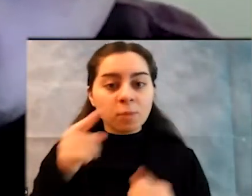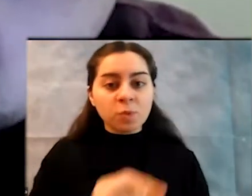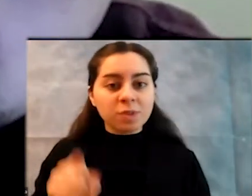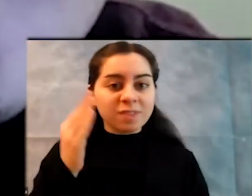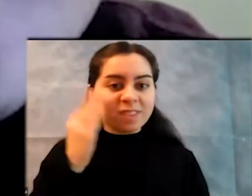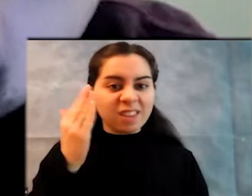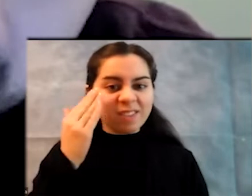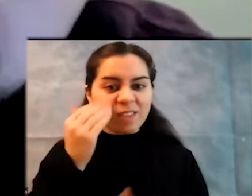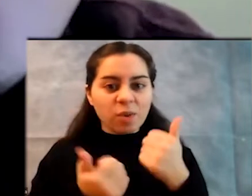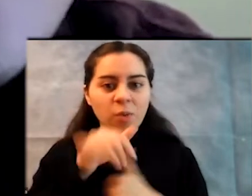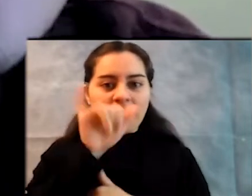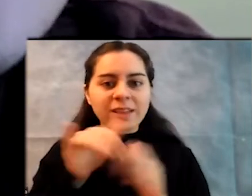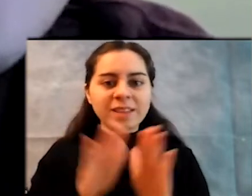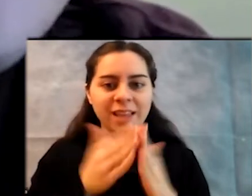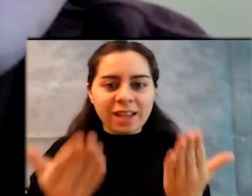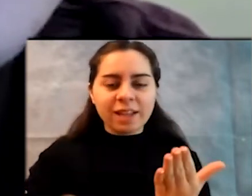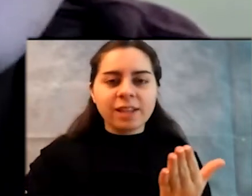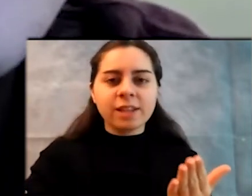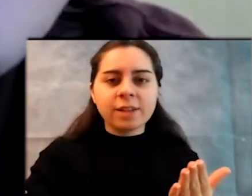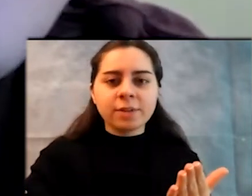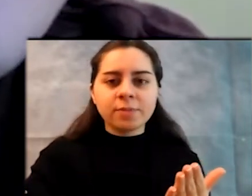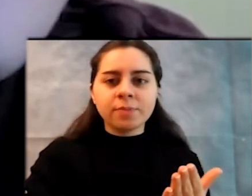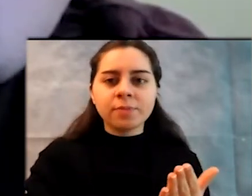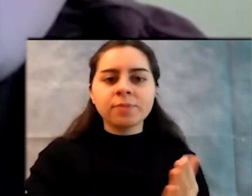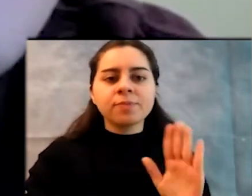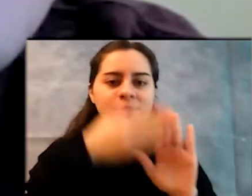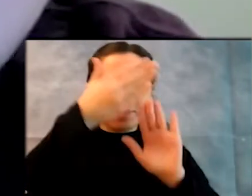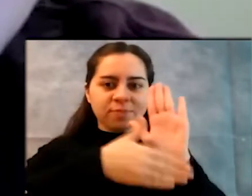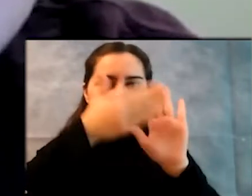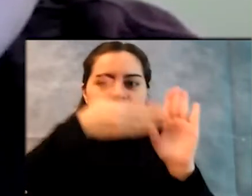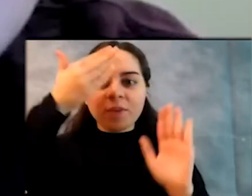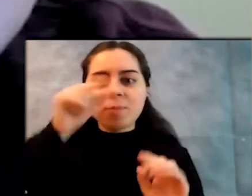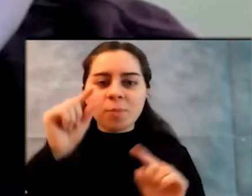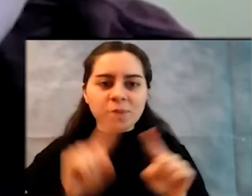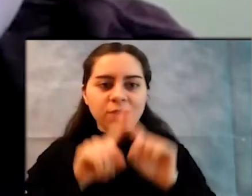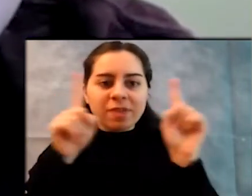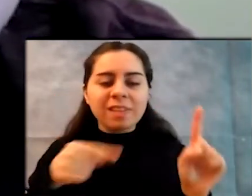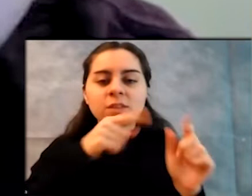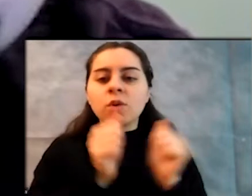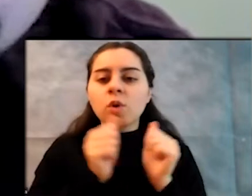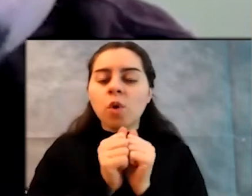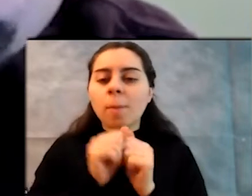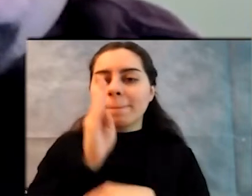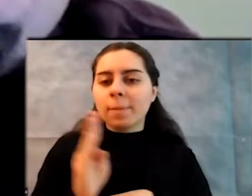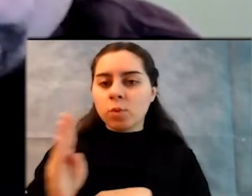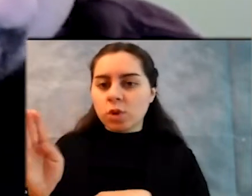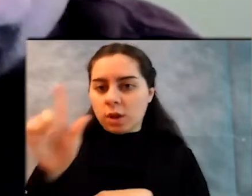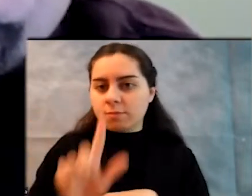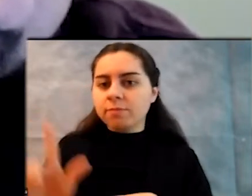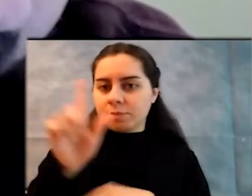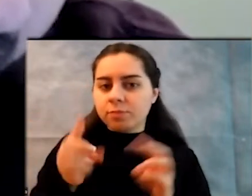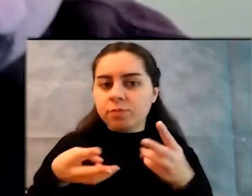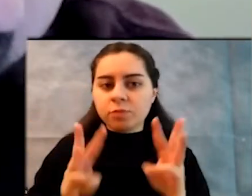Sharina. And this is, if the cover looks different to you, this is a library edition. So